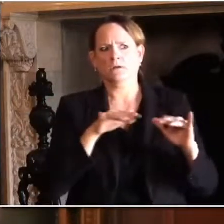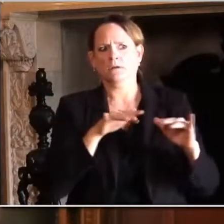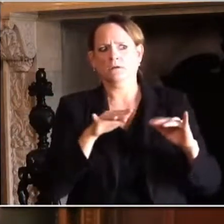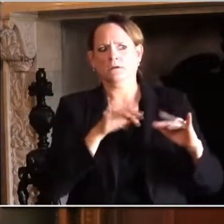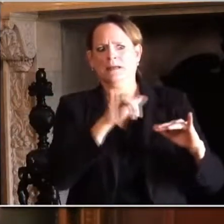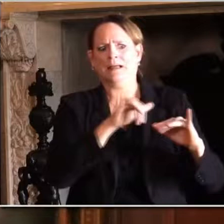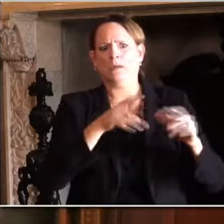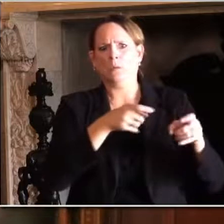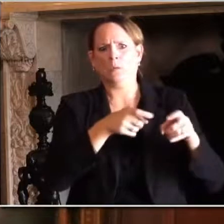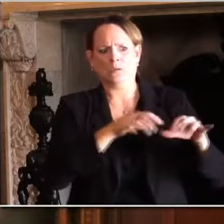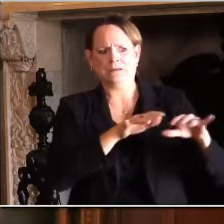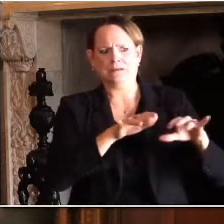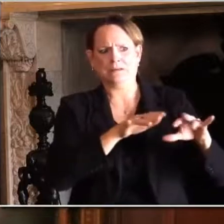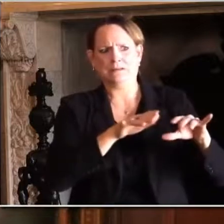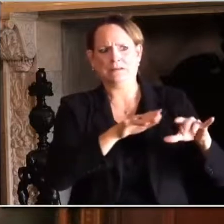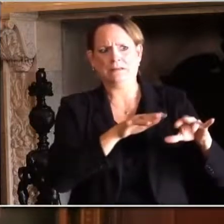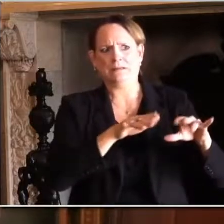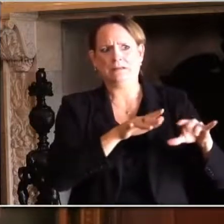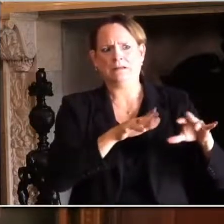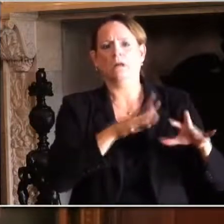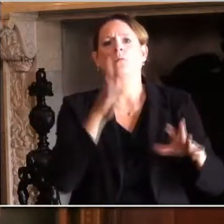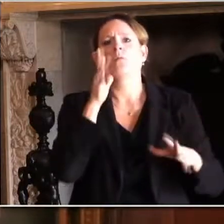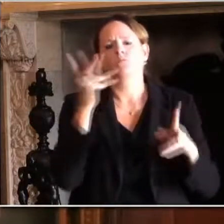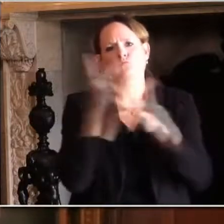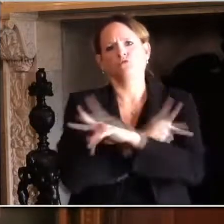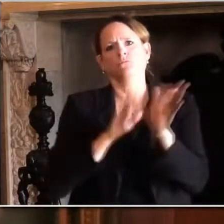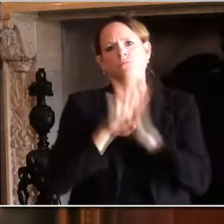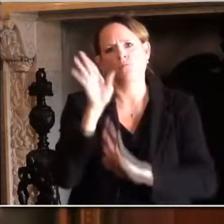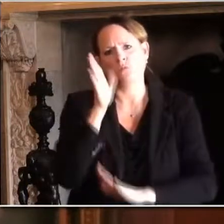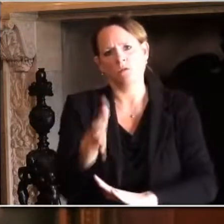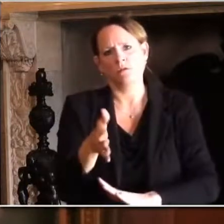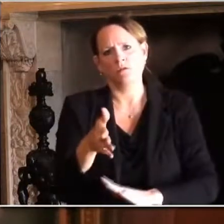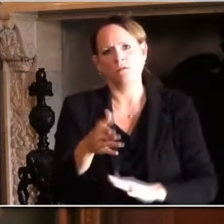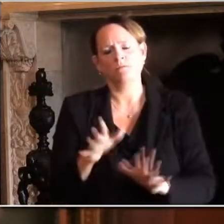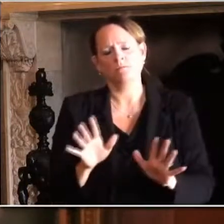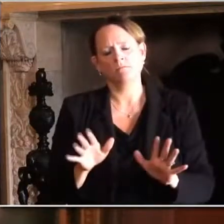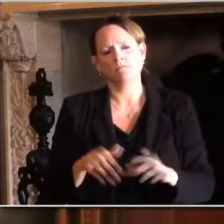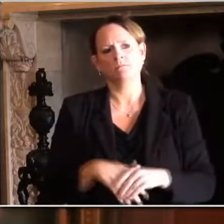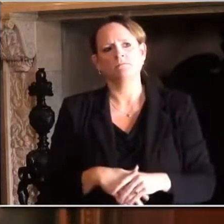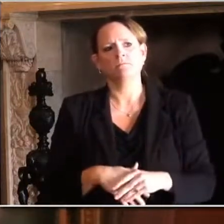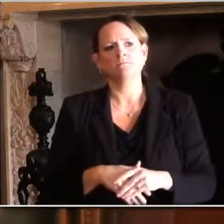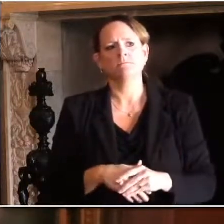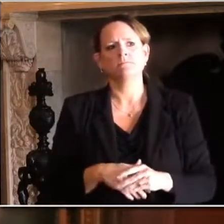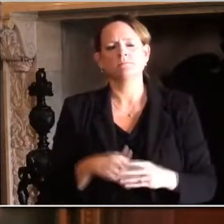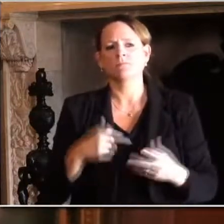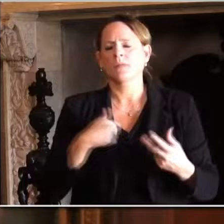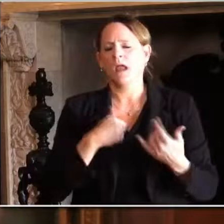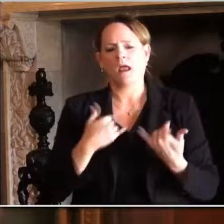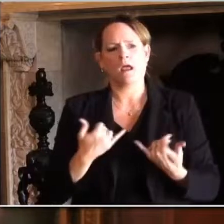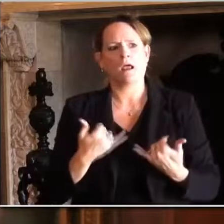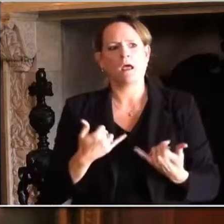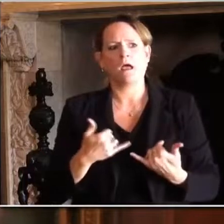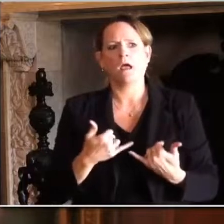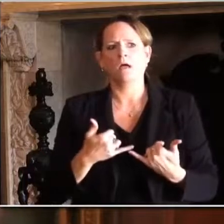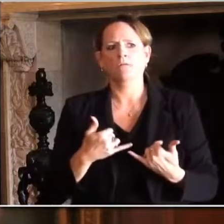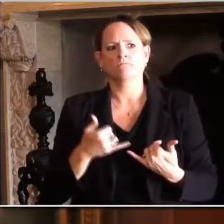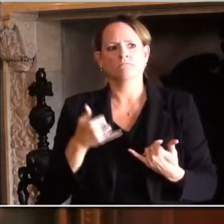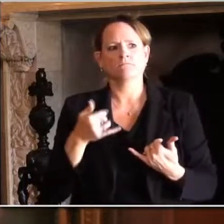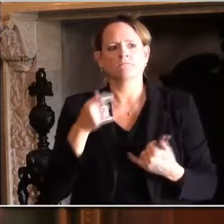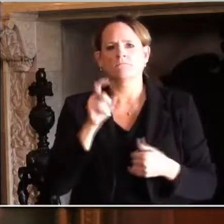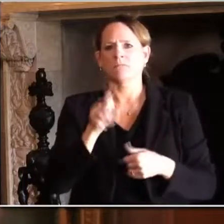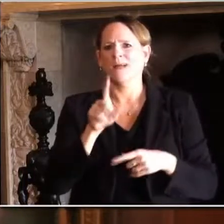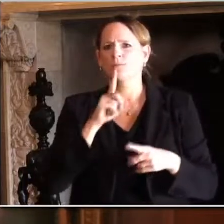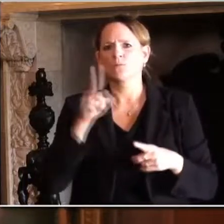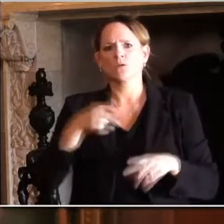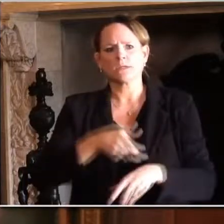benefit of turning the corner right now and trying to flatten the curve urgently is because all the tools we've put in place to break local